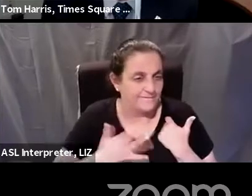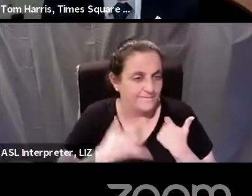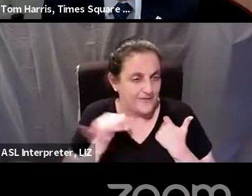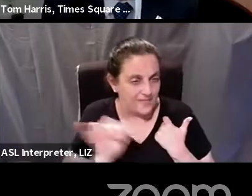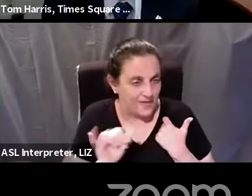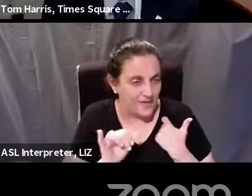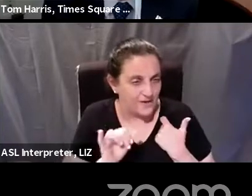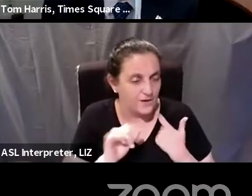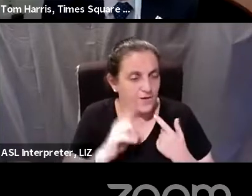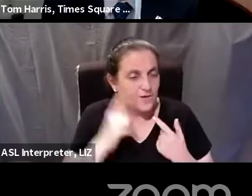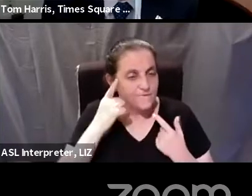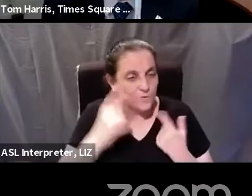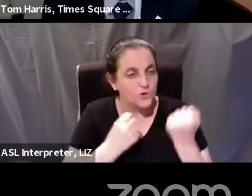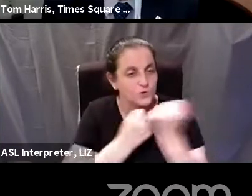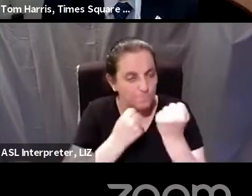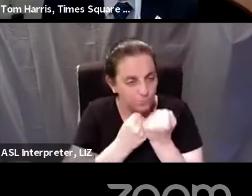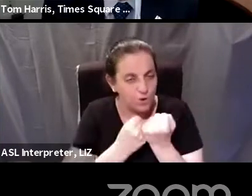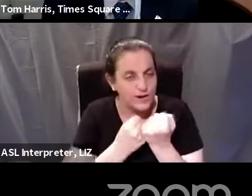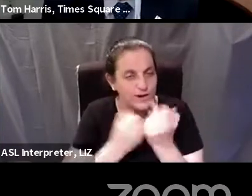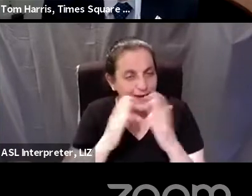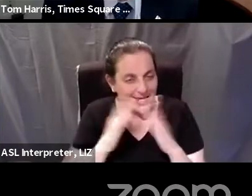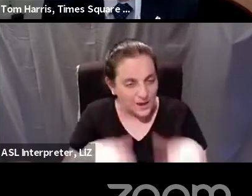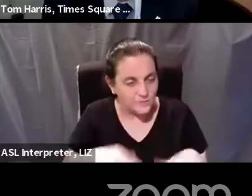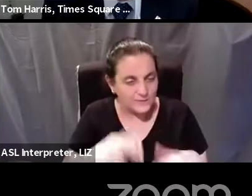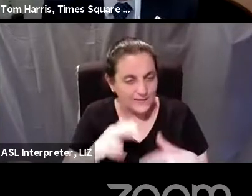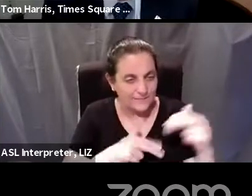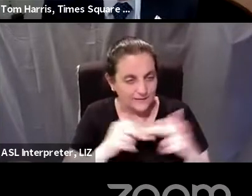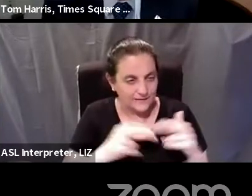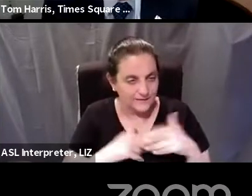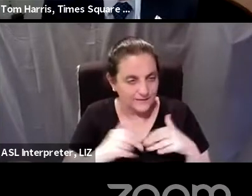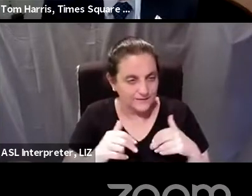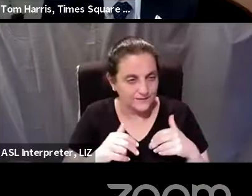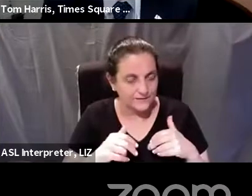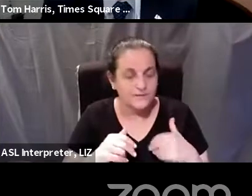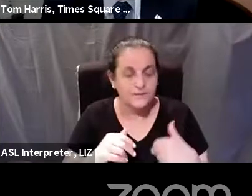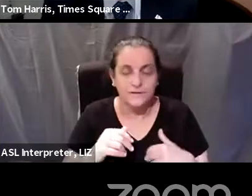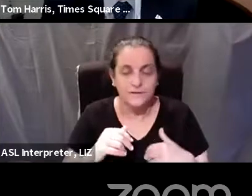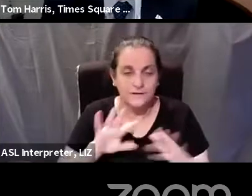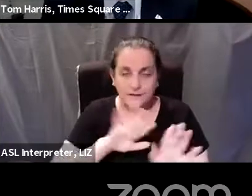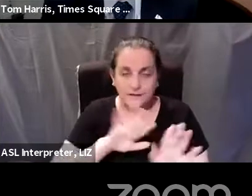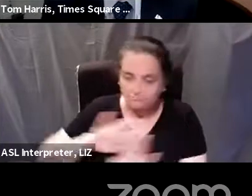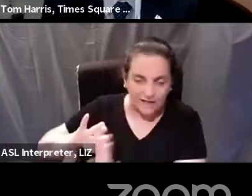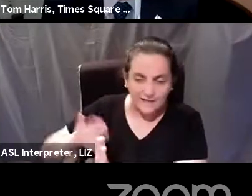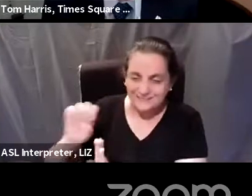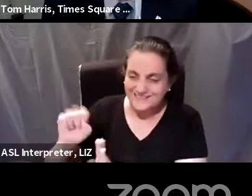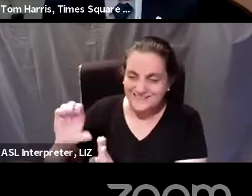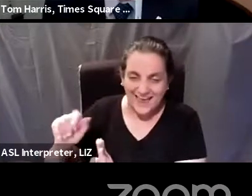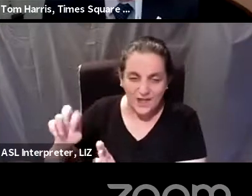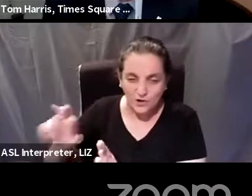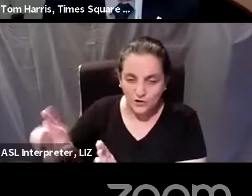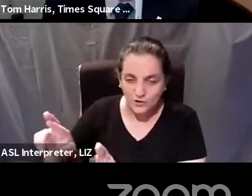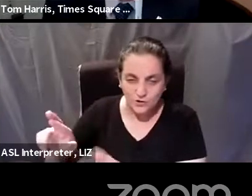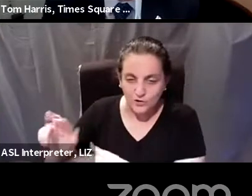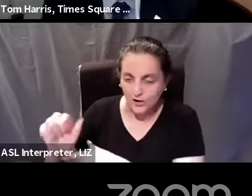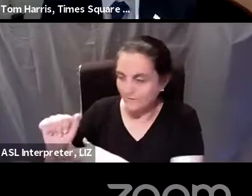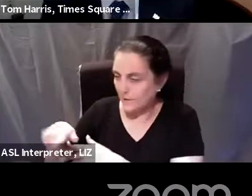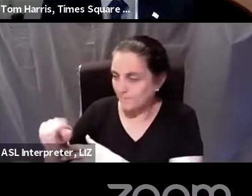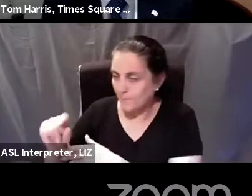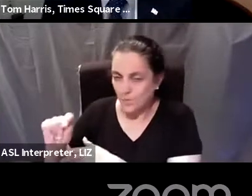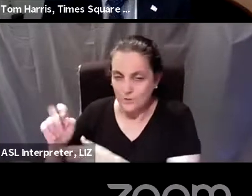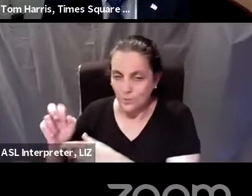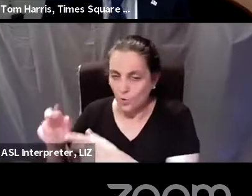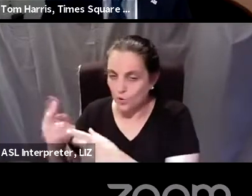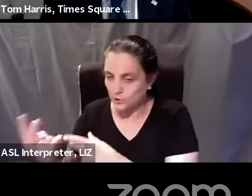in a supportive housing building? Let's set aside the scatter site housing where, you know, it's just an apartment or two in a building,